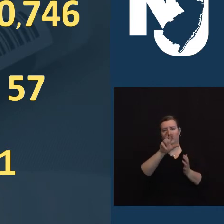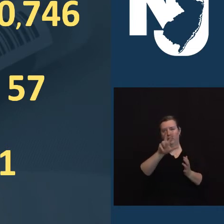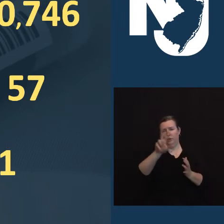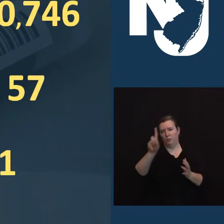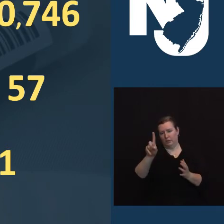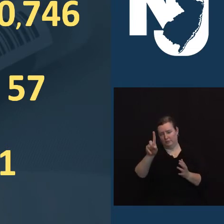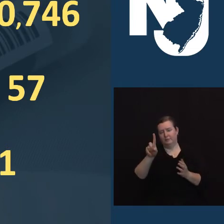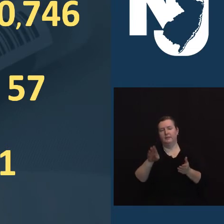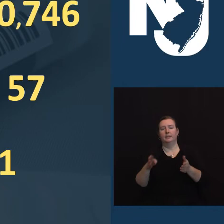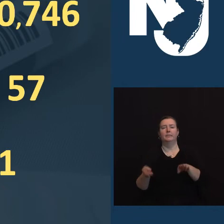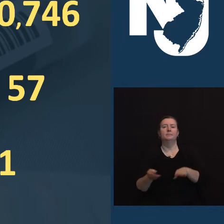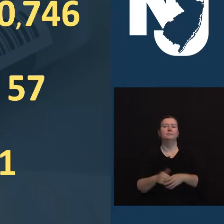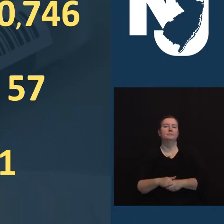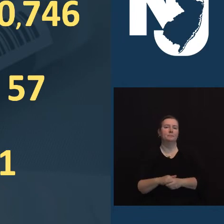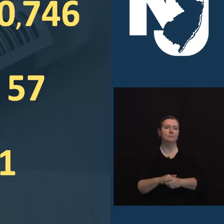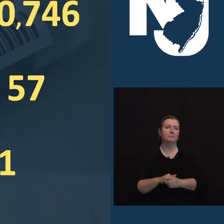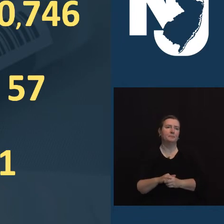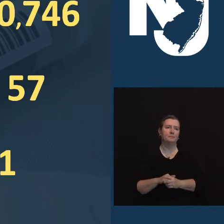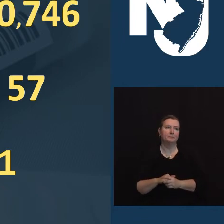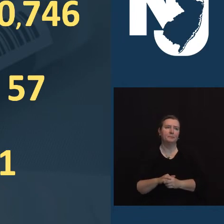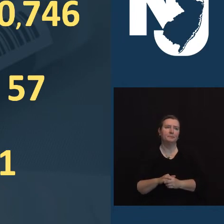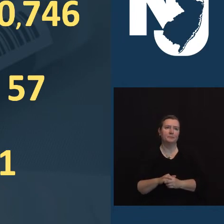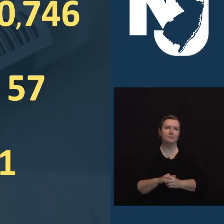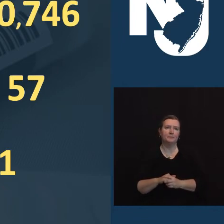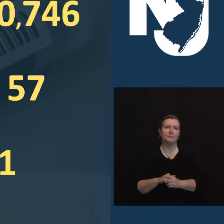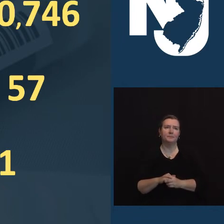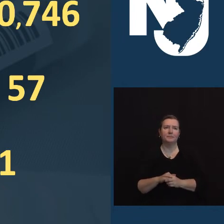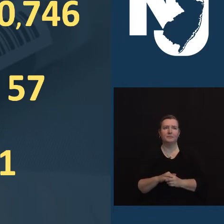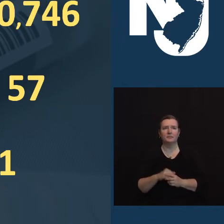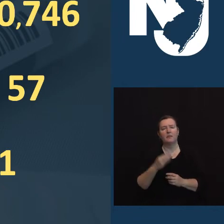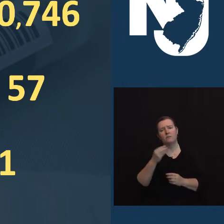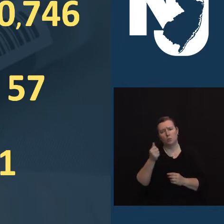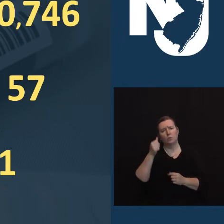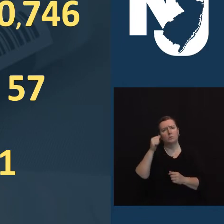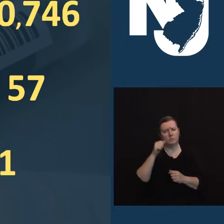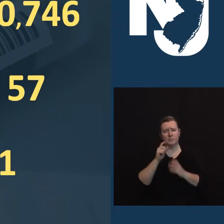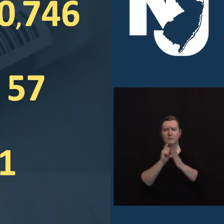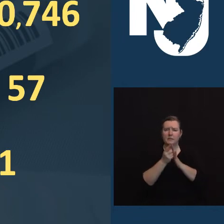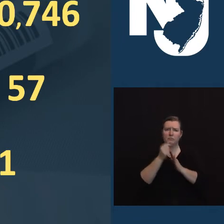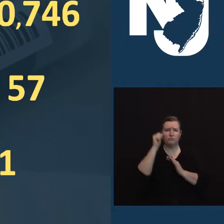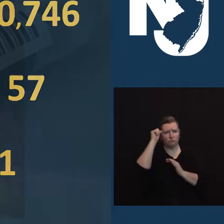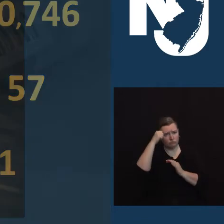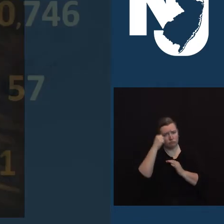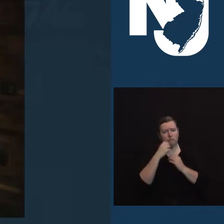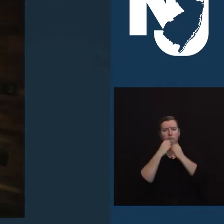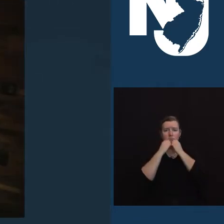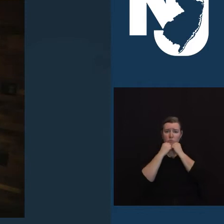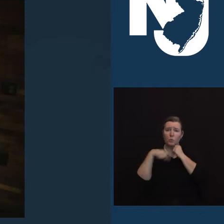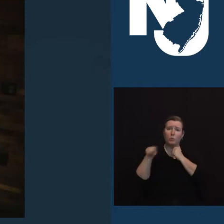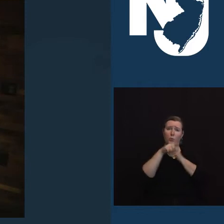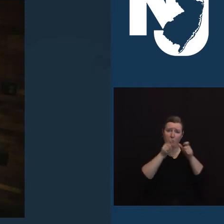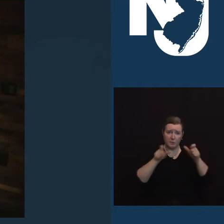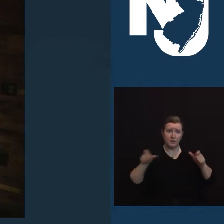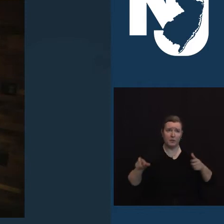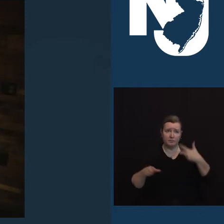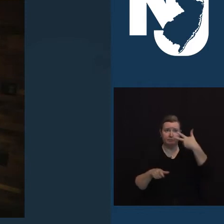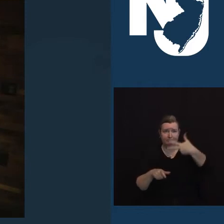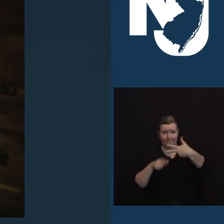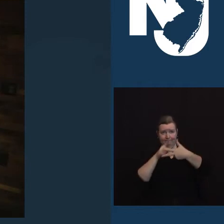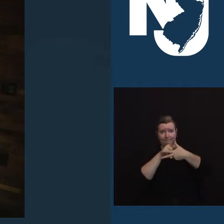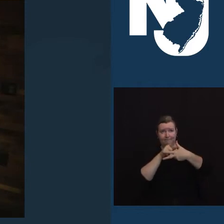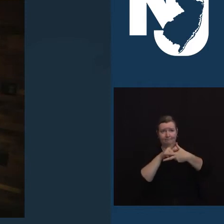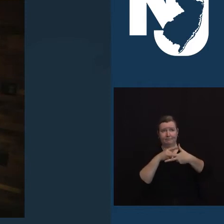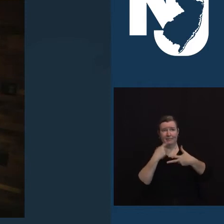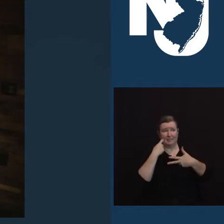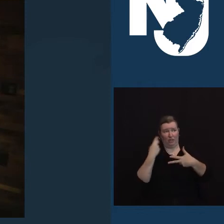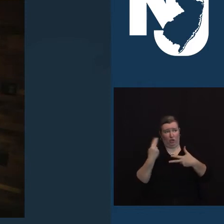2,331. Let's take a couple of minutes to remember several of those we have lost. Just last Thursday, the